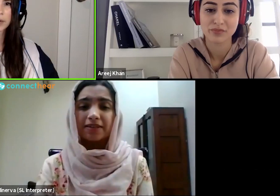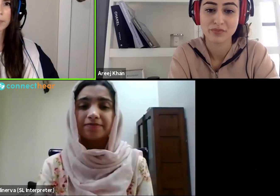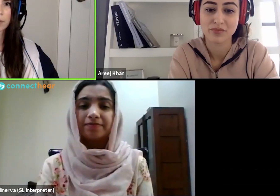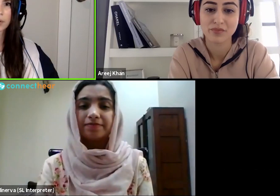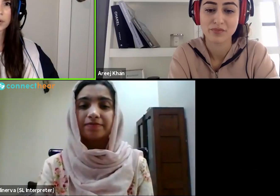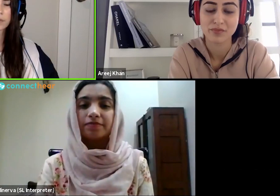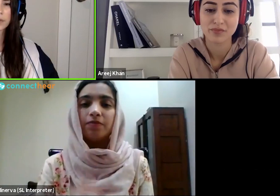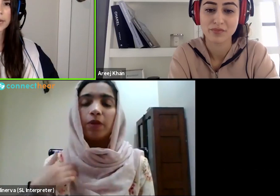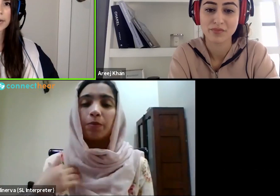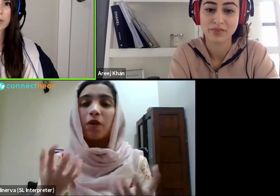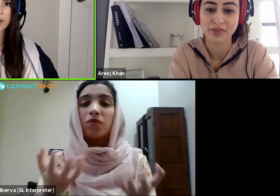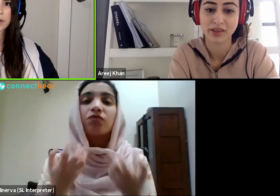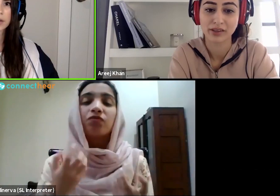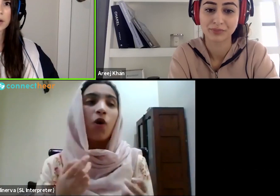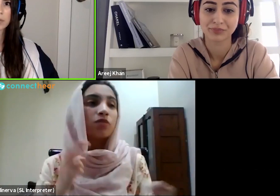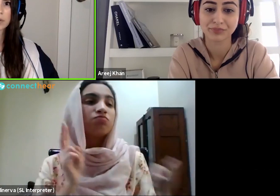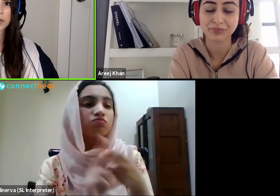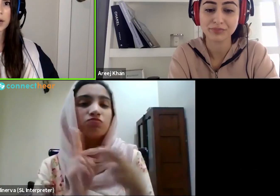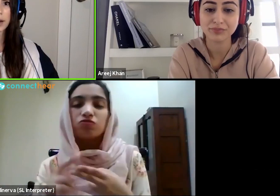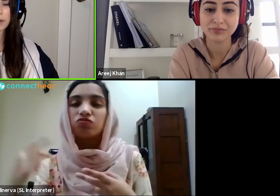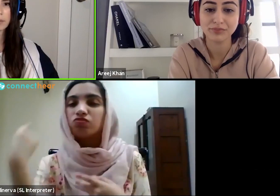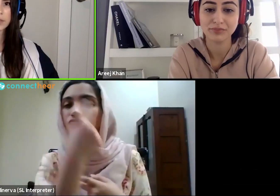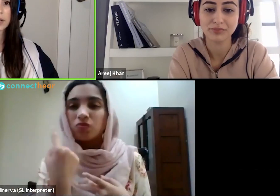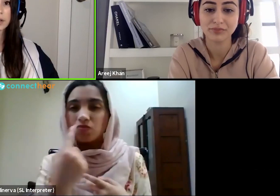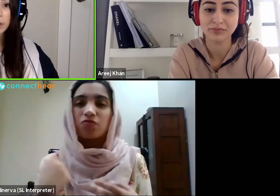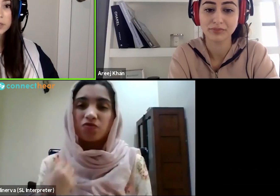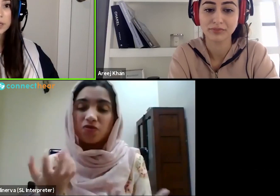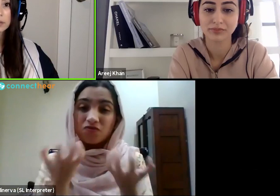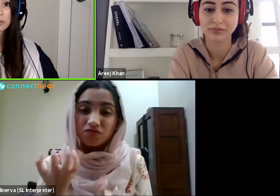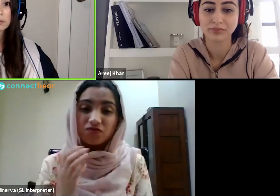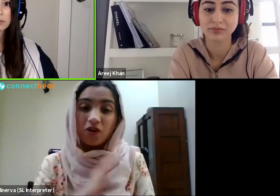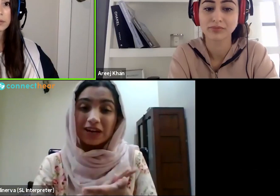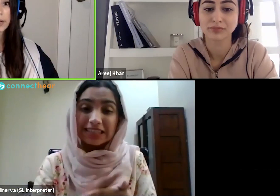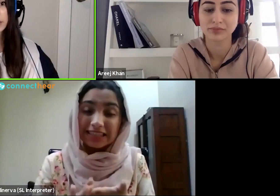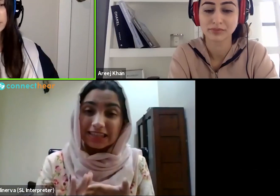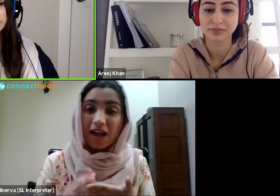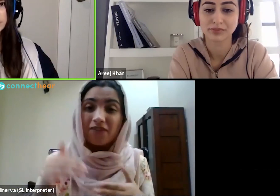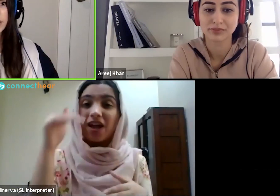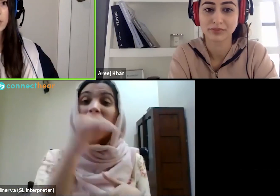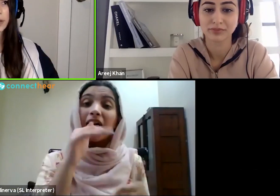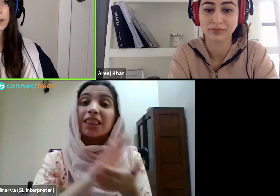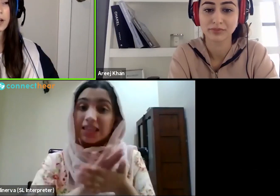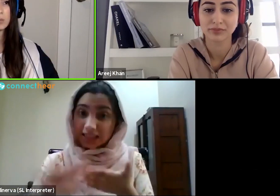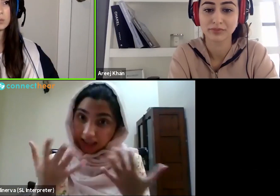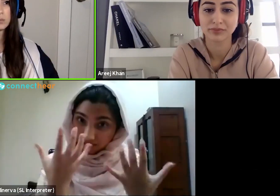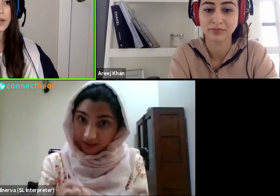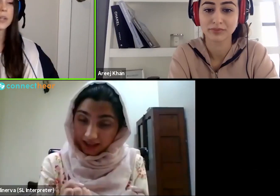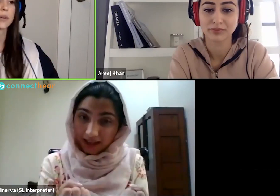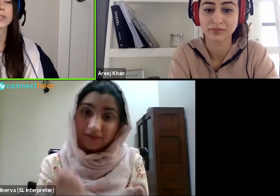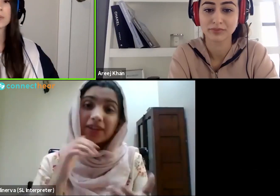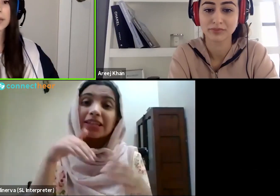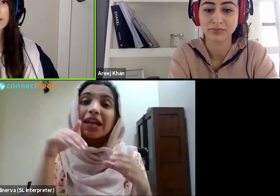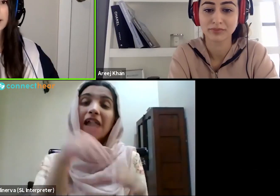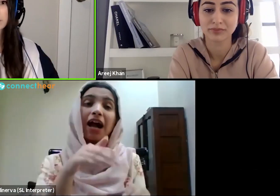what I cared about when I was looking for dating was, was he a good person and a caring person, and I